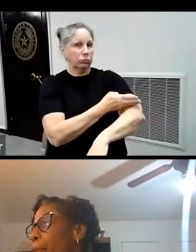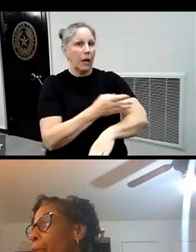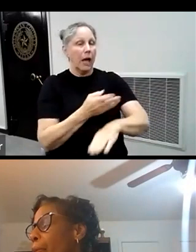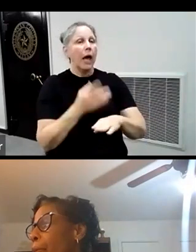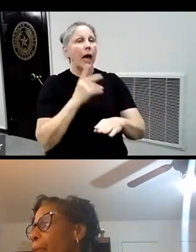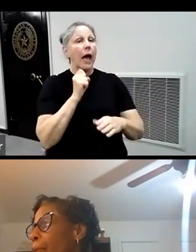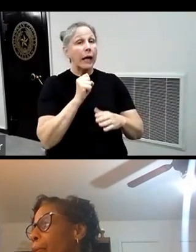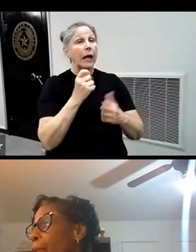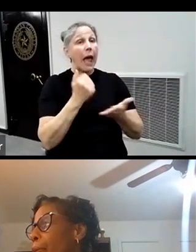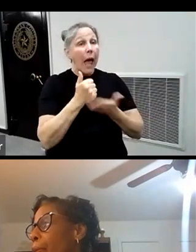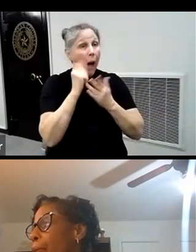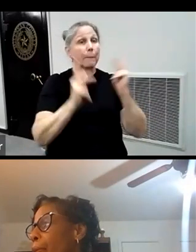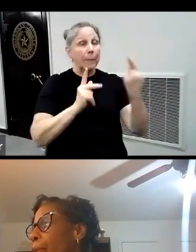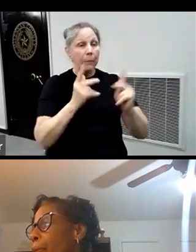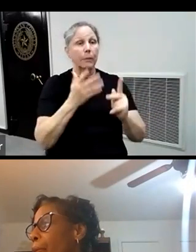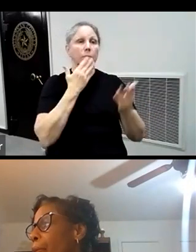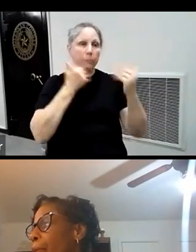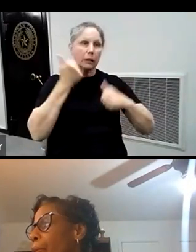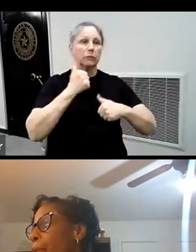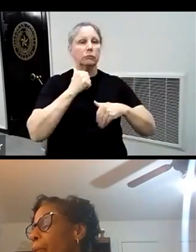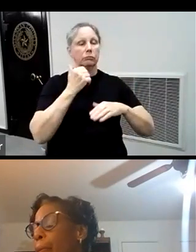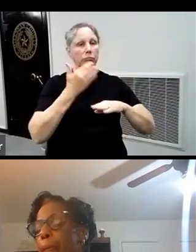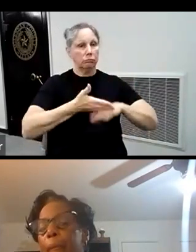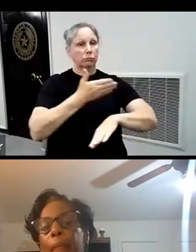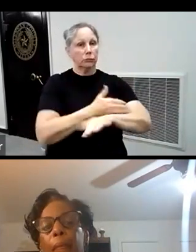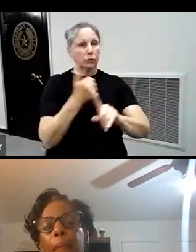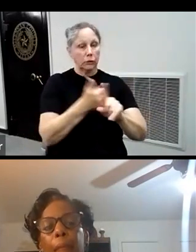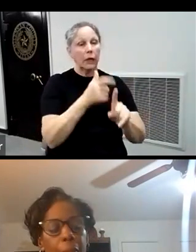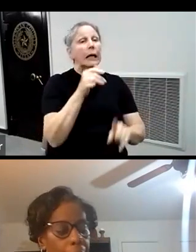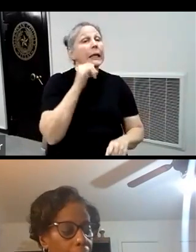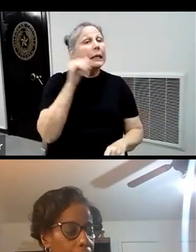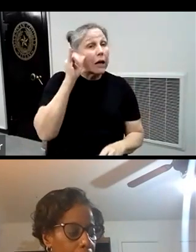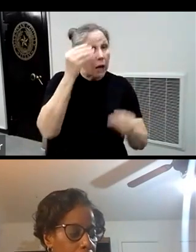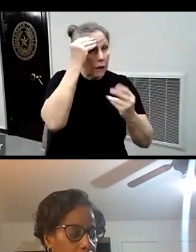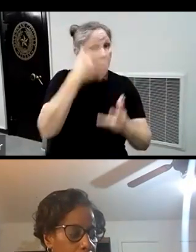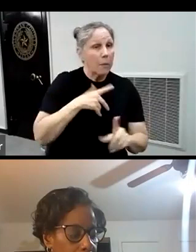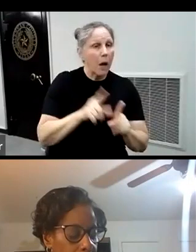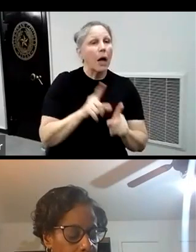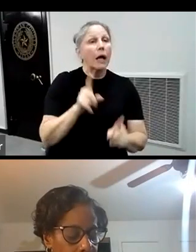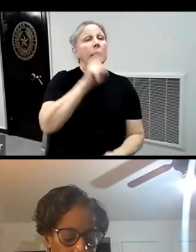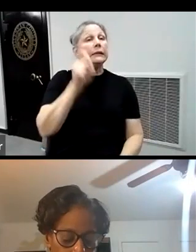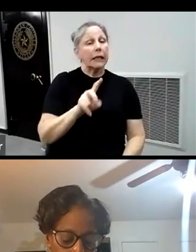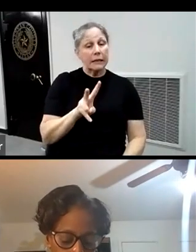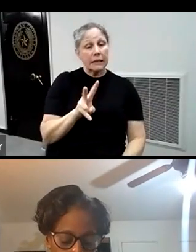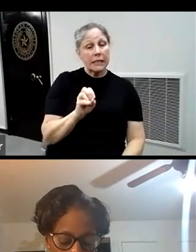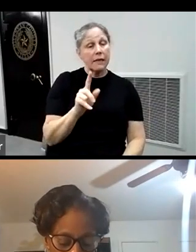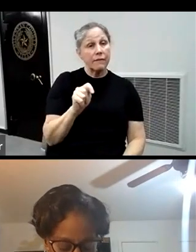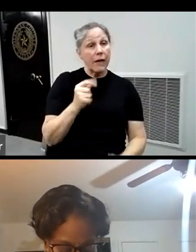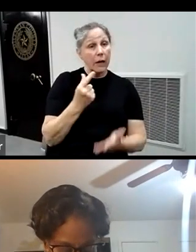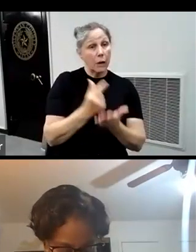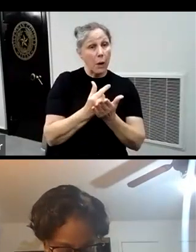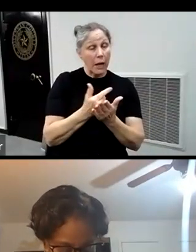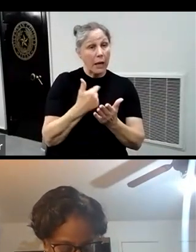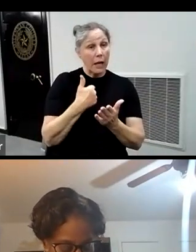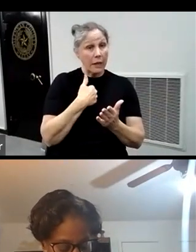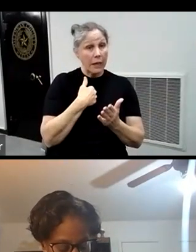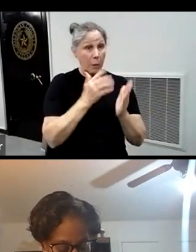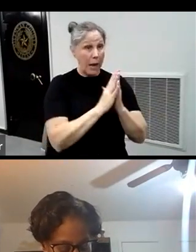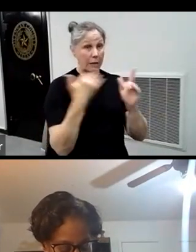resolution. Also, we found out yesterday that the Texas Veterans Commission grant that we requested in